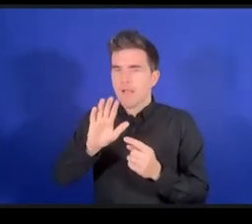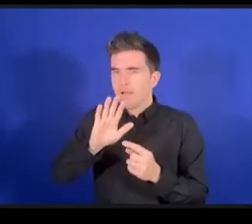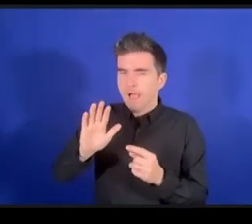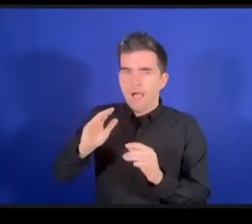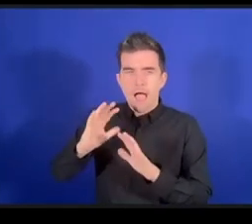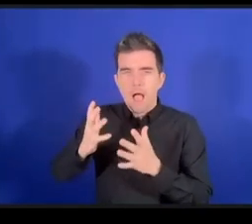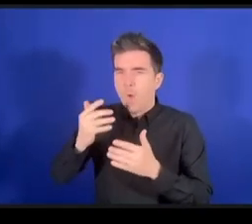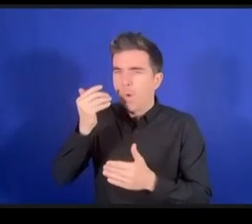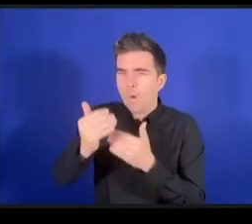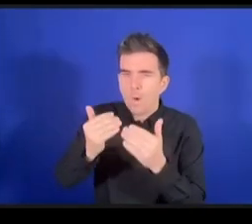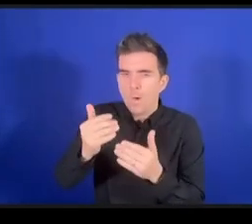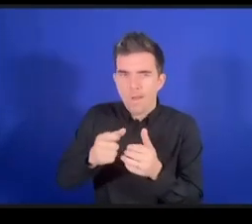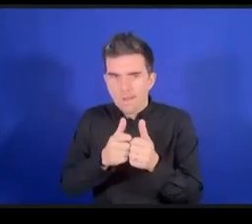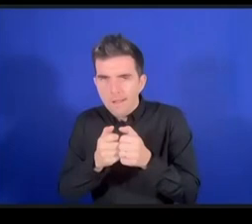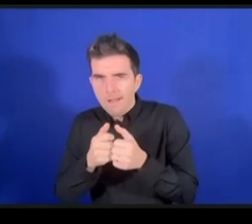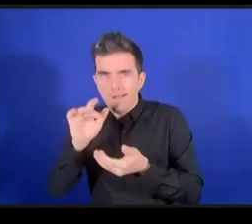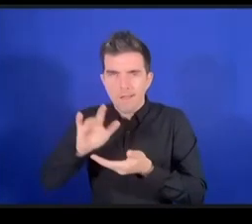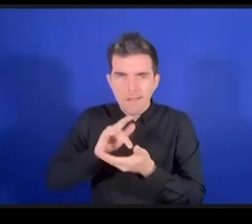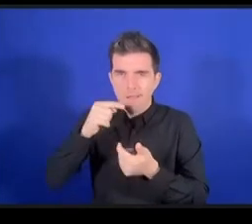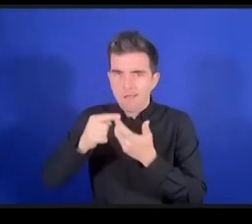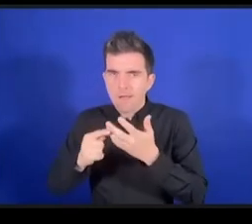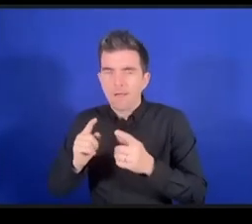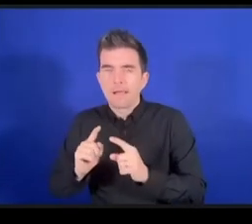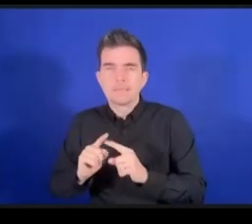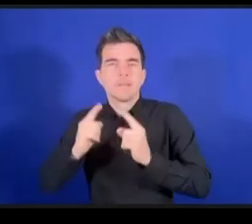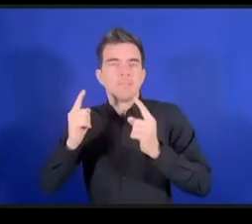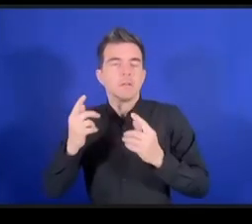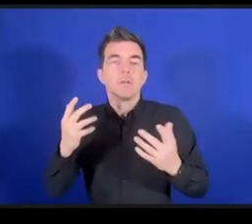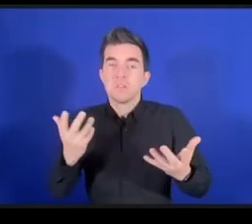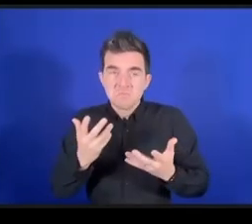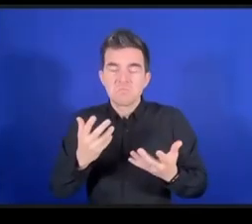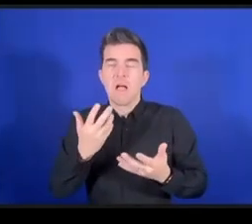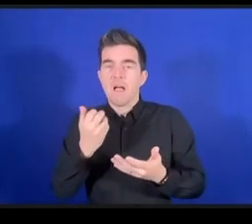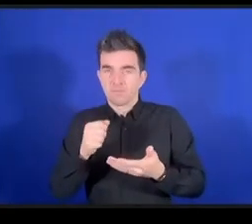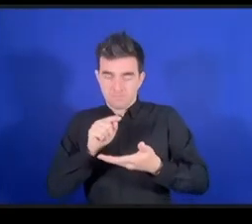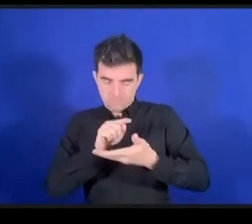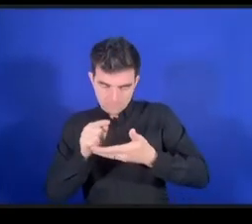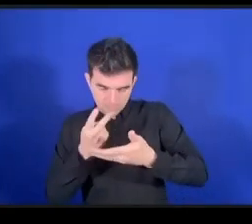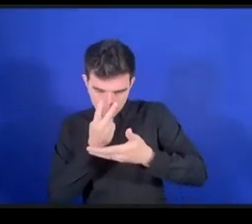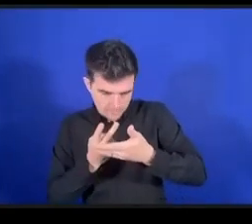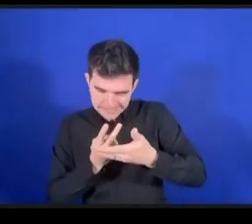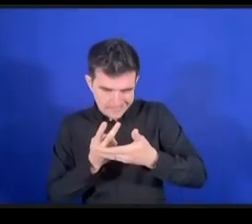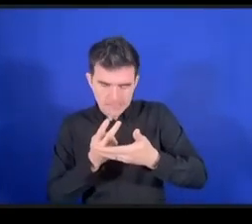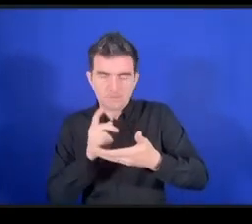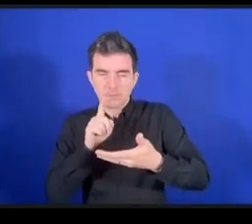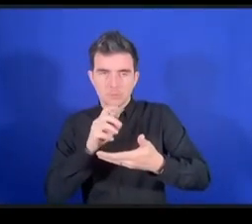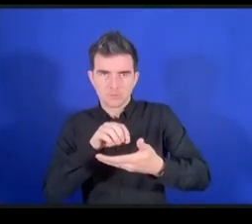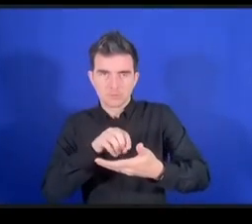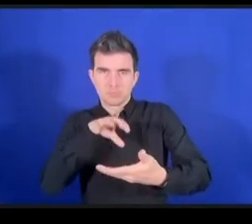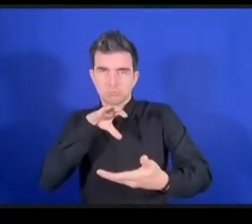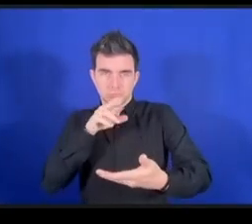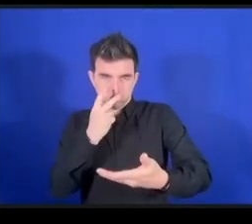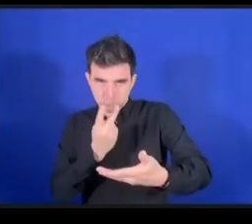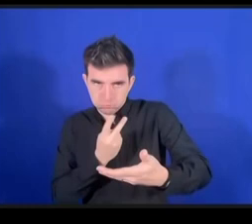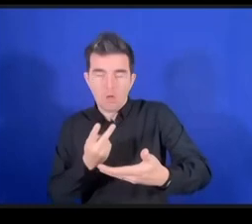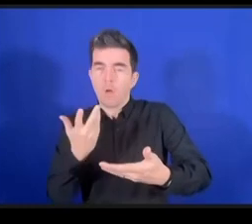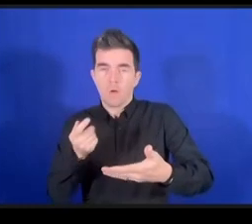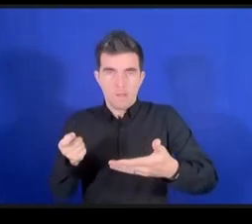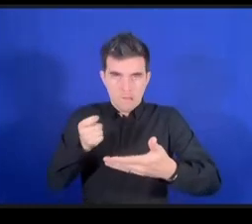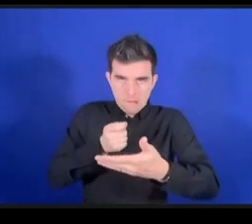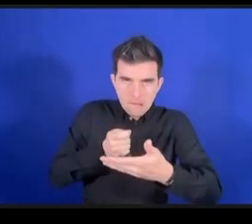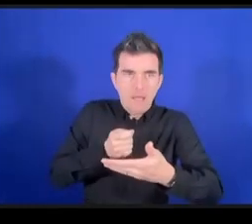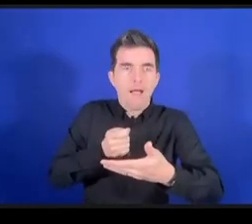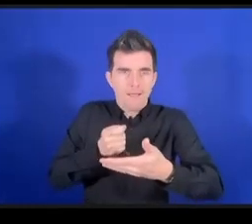of some audio-visual devices or with the help of some